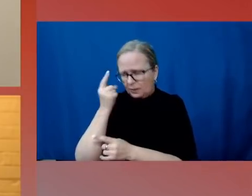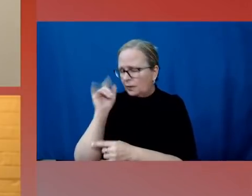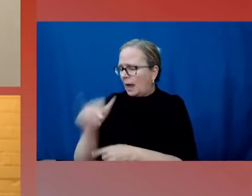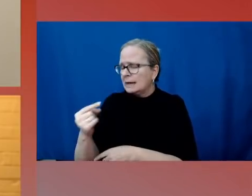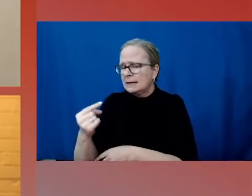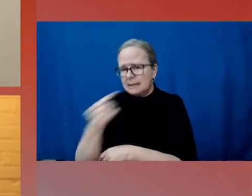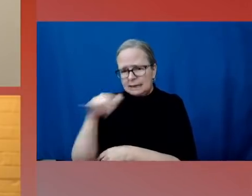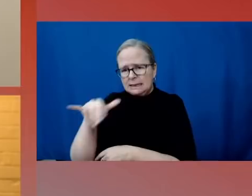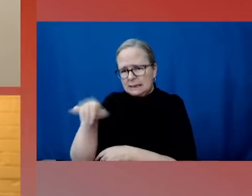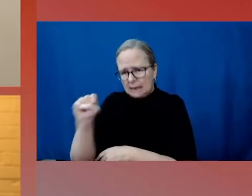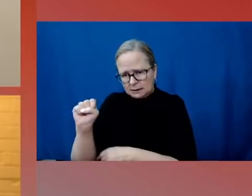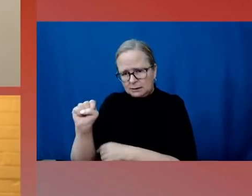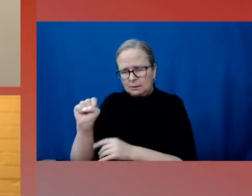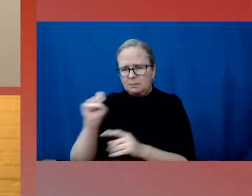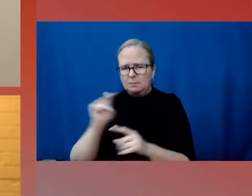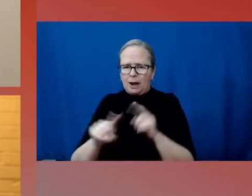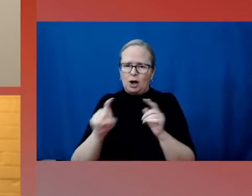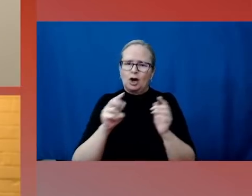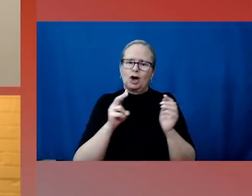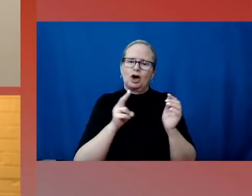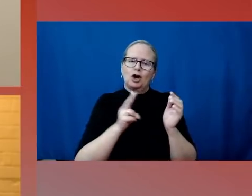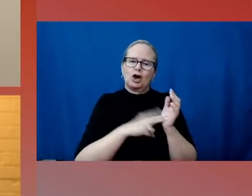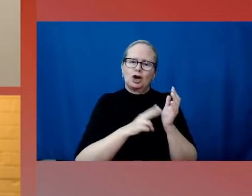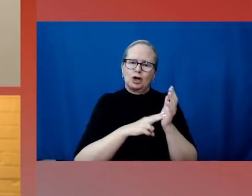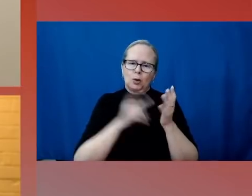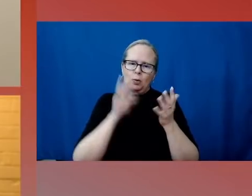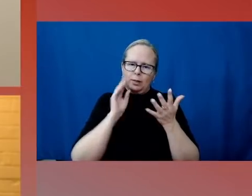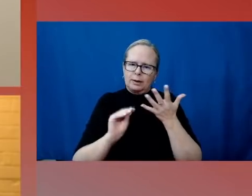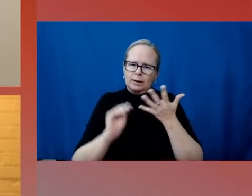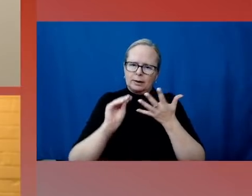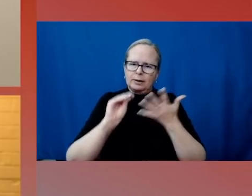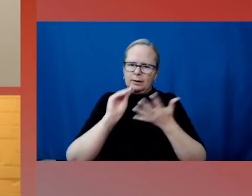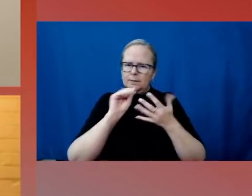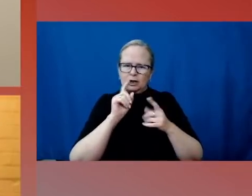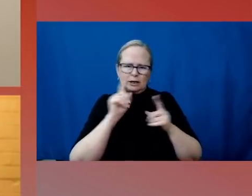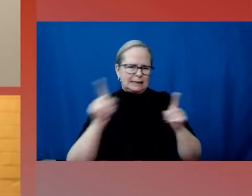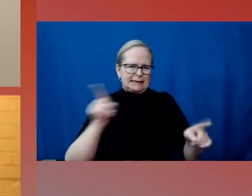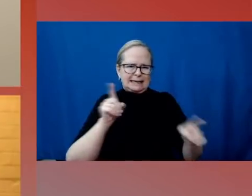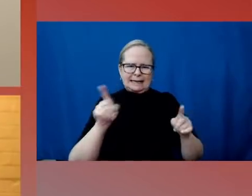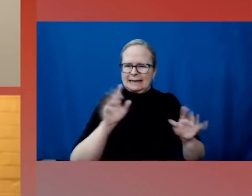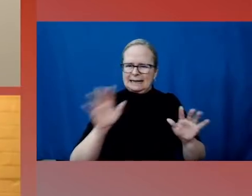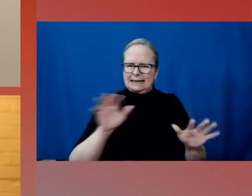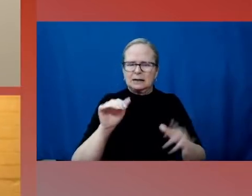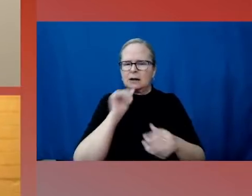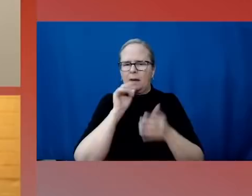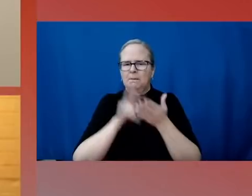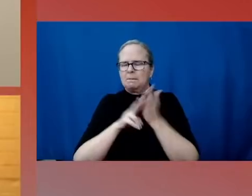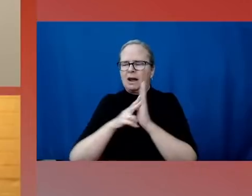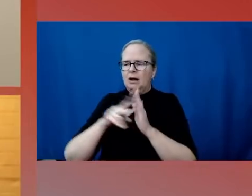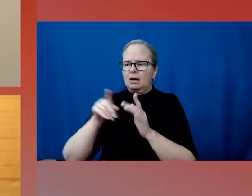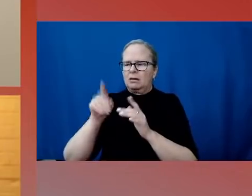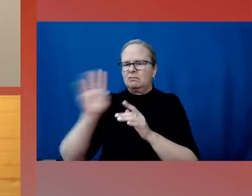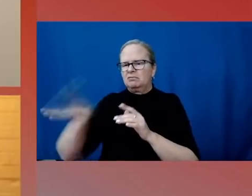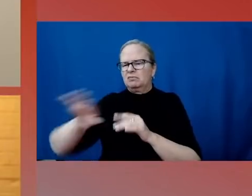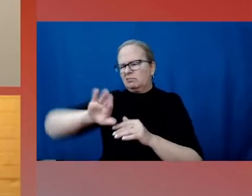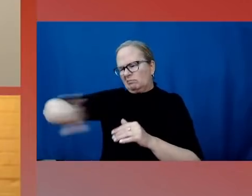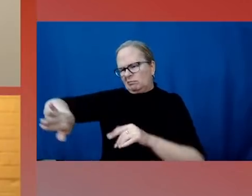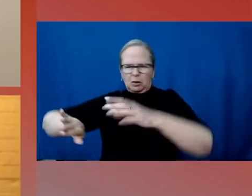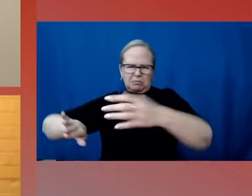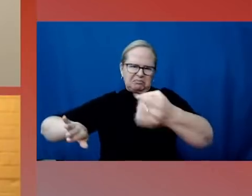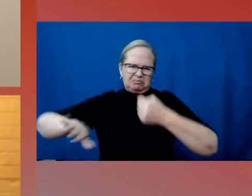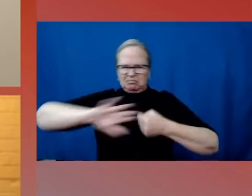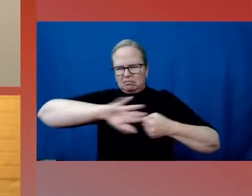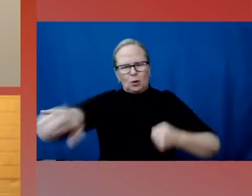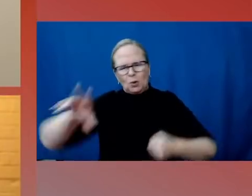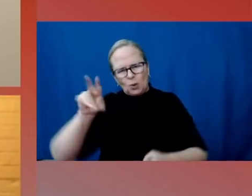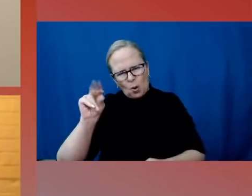But the triage nurse that's out there trying to see who's the next sickest to come in isn't doing it on purpose either. So just I